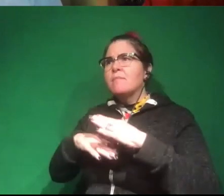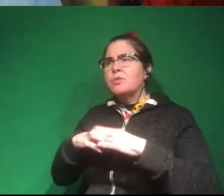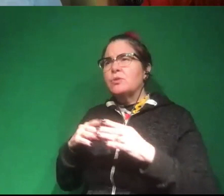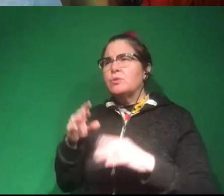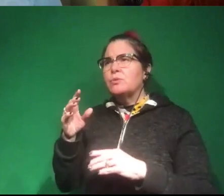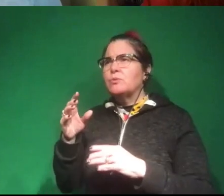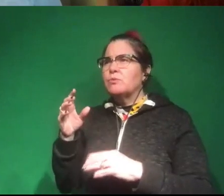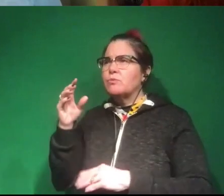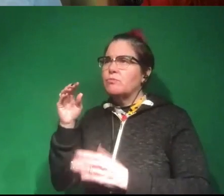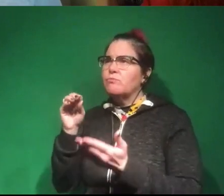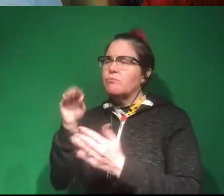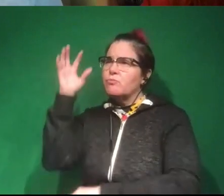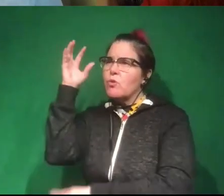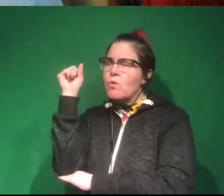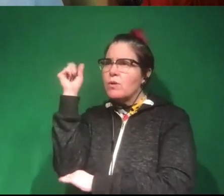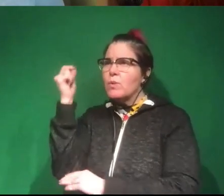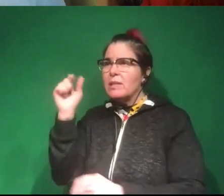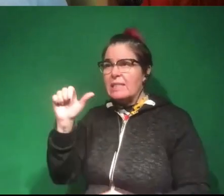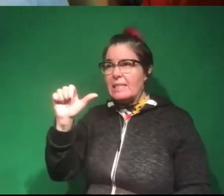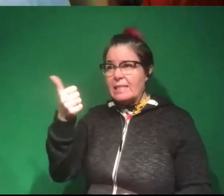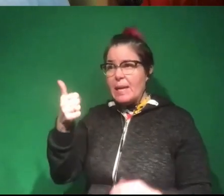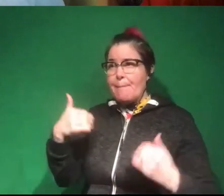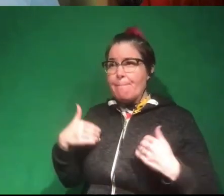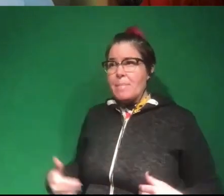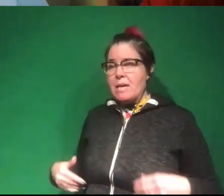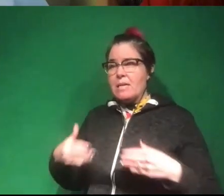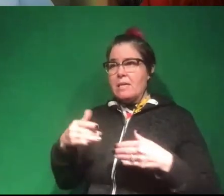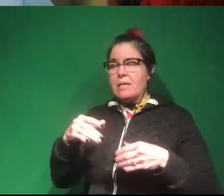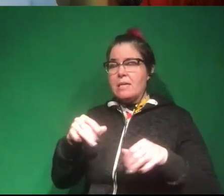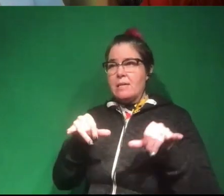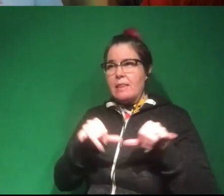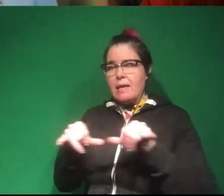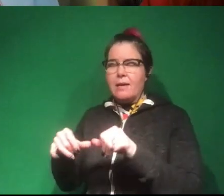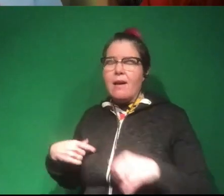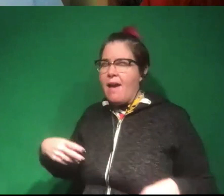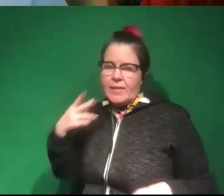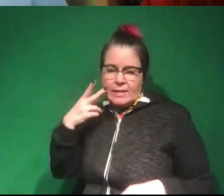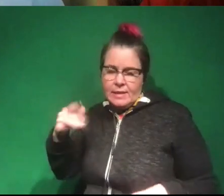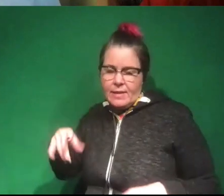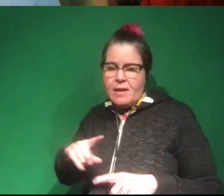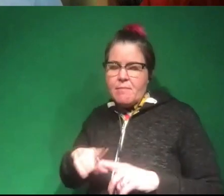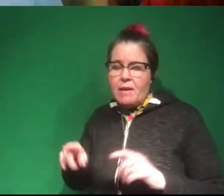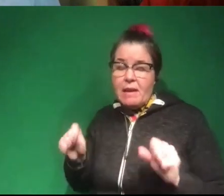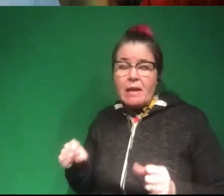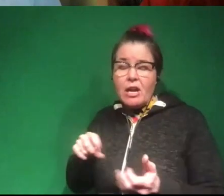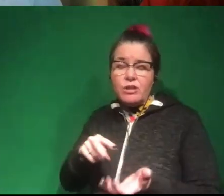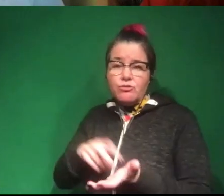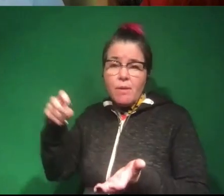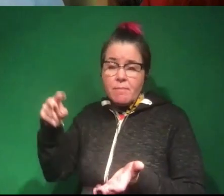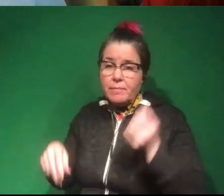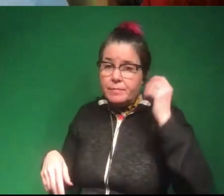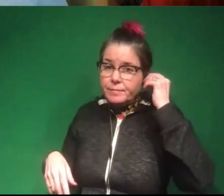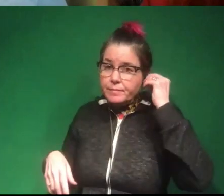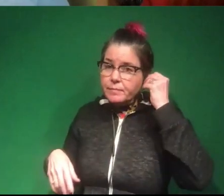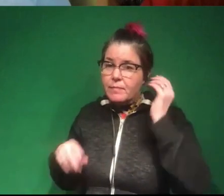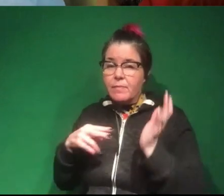recorded limit is like 10 body lengths. I haven't seen them jump that much, but they can jump. They actually use it as a